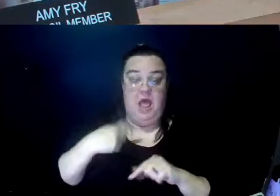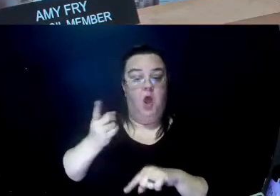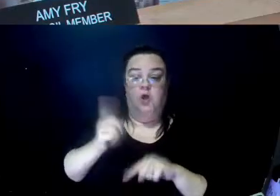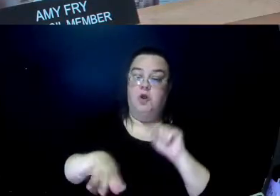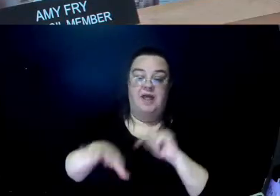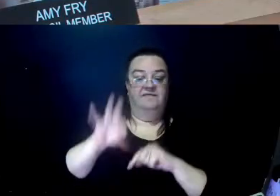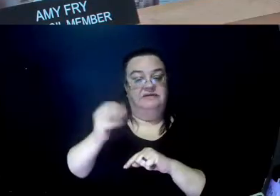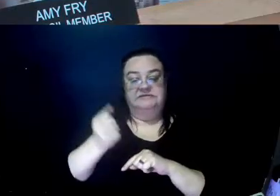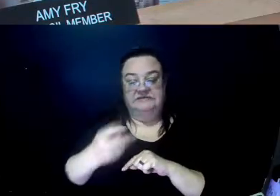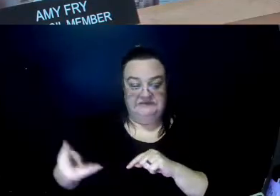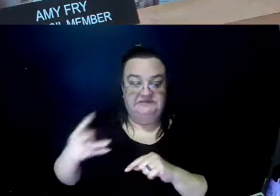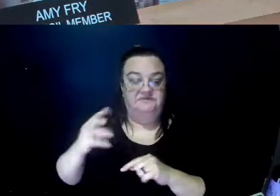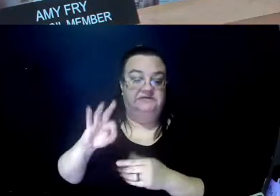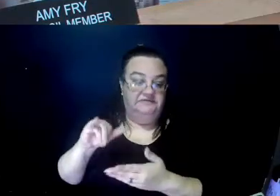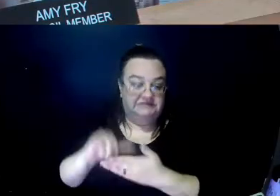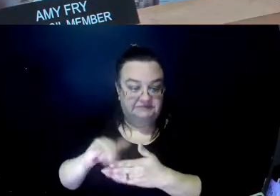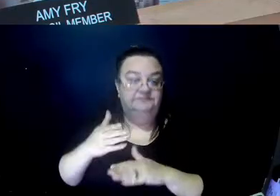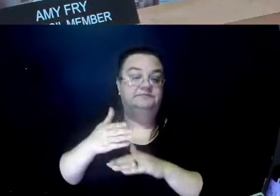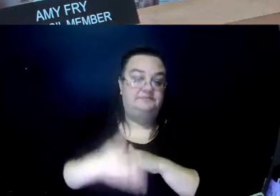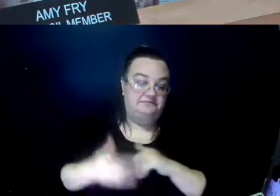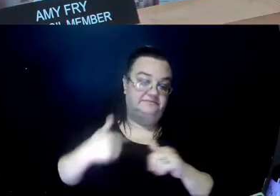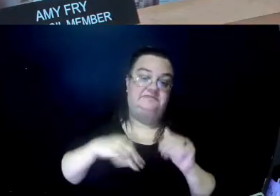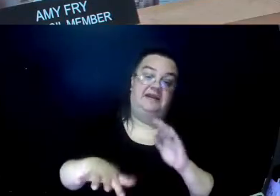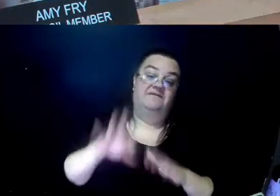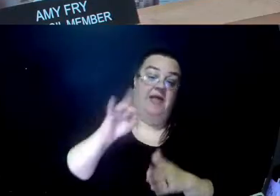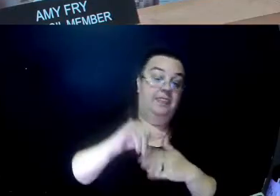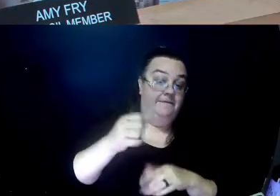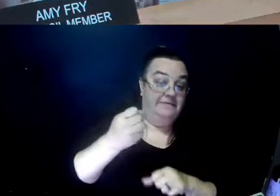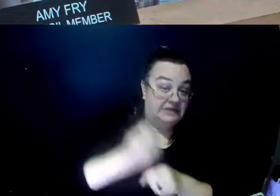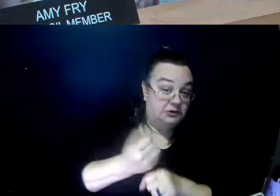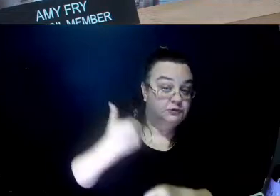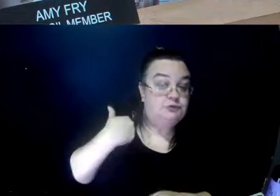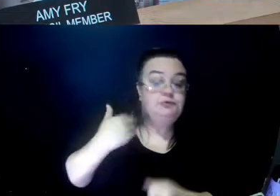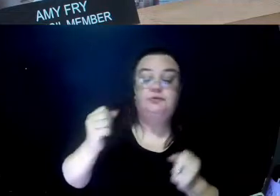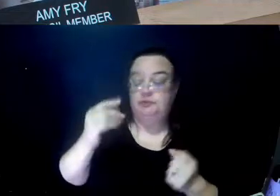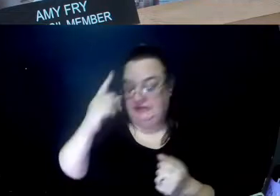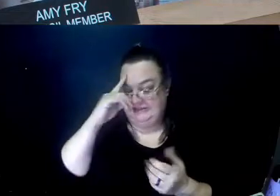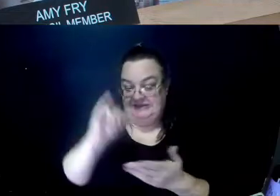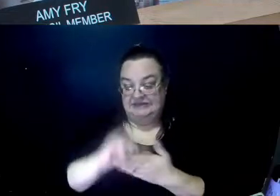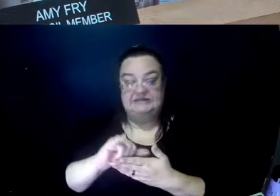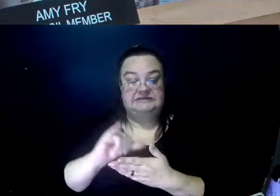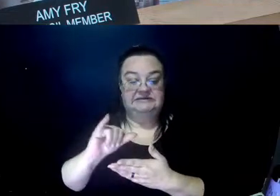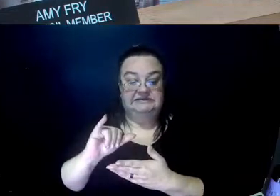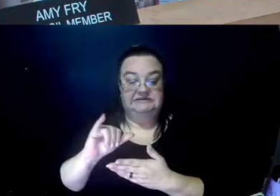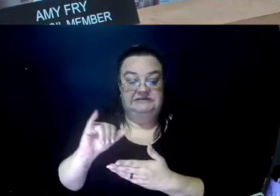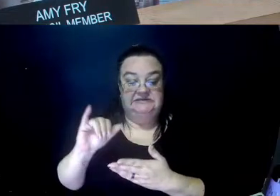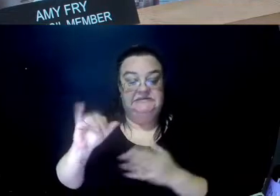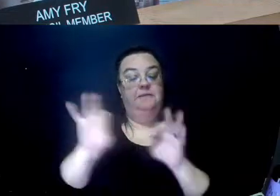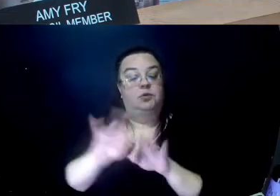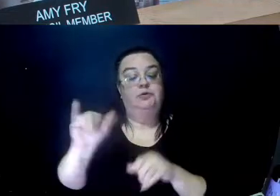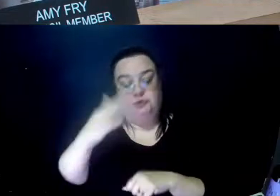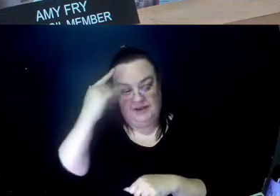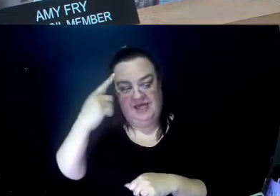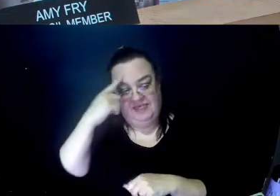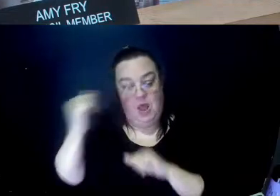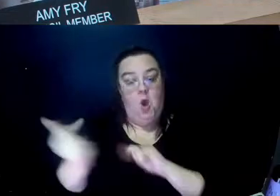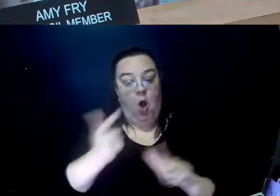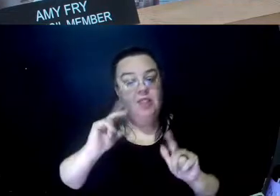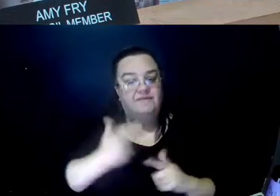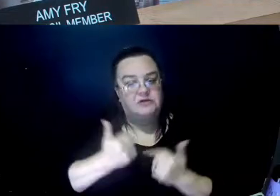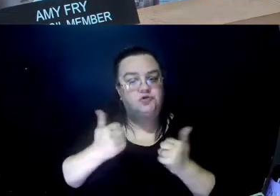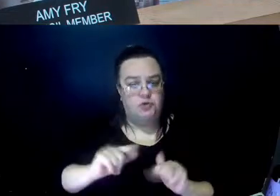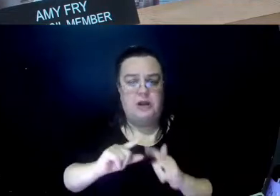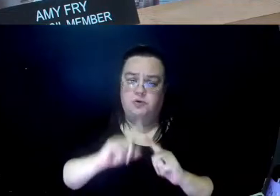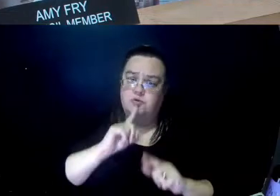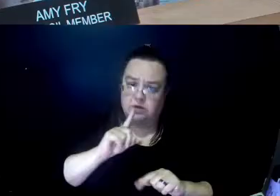them after I had found them like years ago. So I think that's important too, because I think all of us in here try to do our due diligence. We do